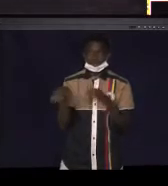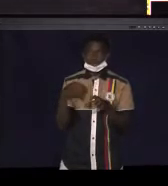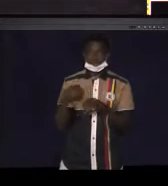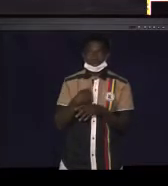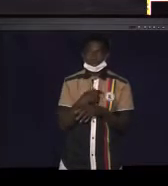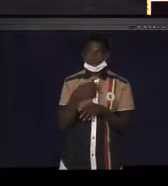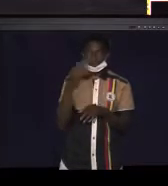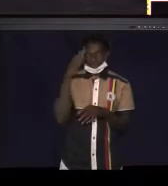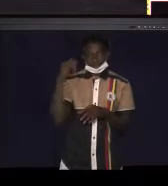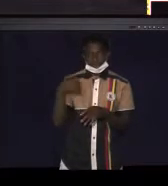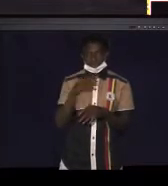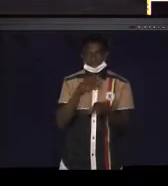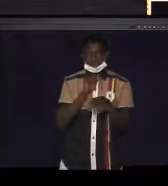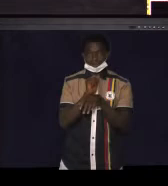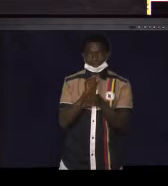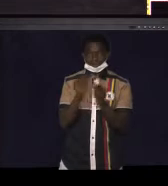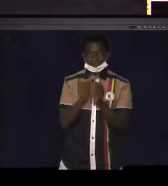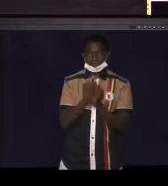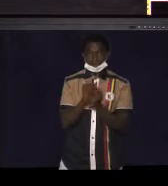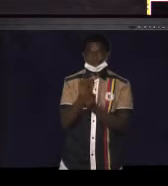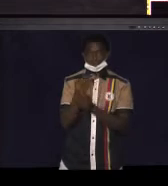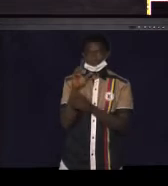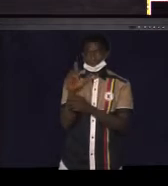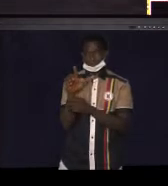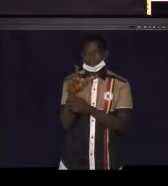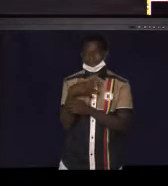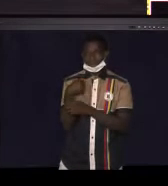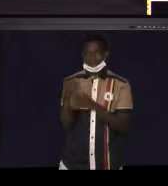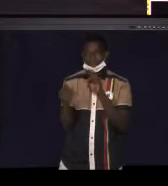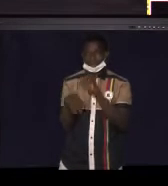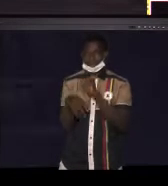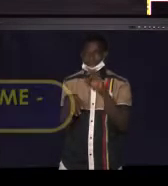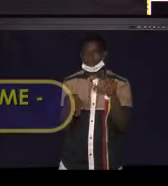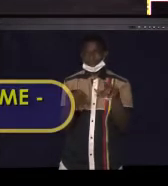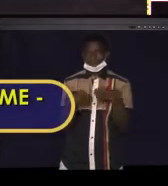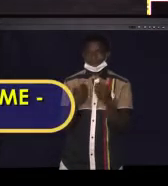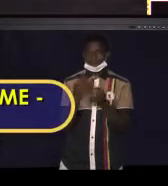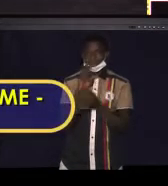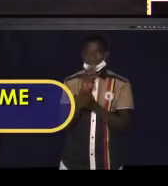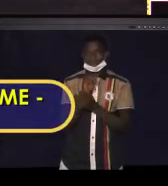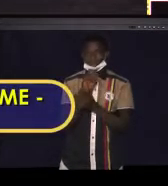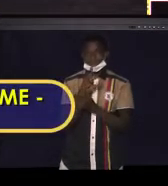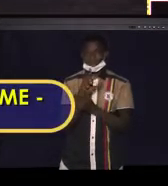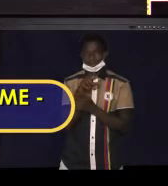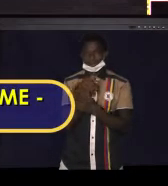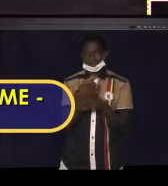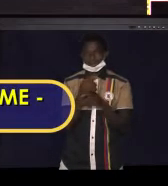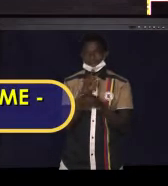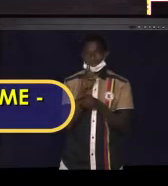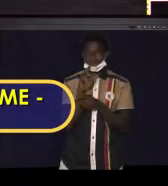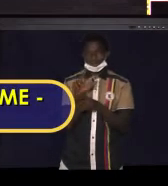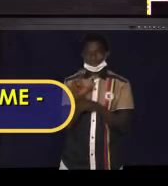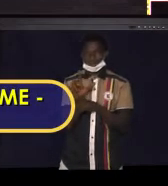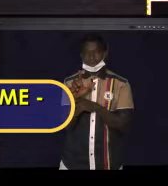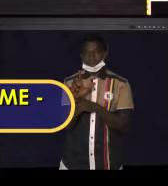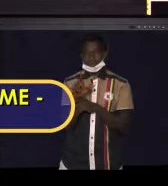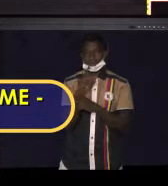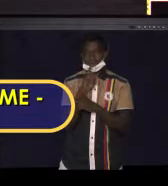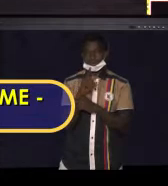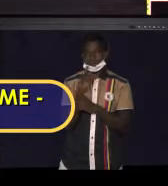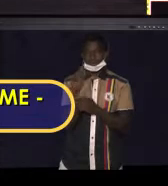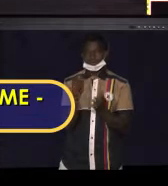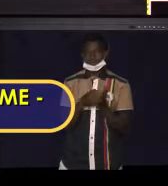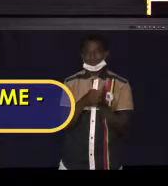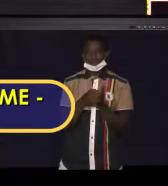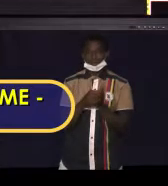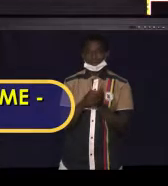do we know? Now we're going to be working with liters and milliliters. How many milliliters make 1 liter? Of